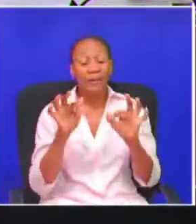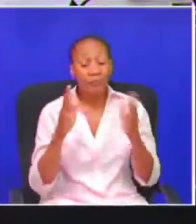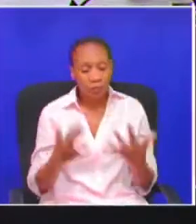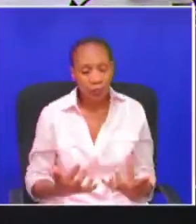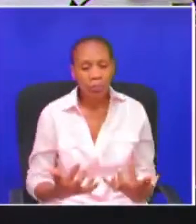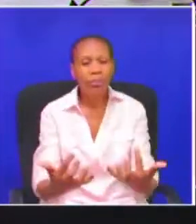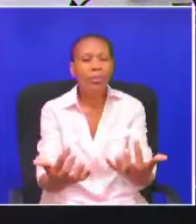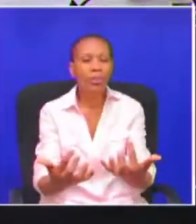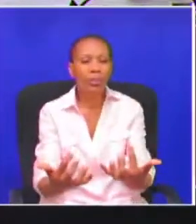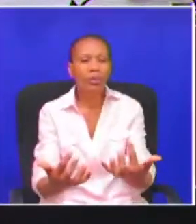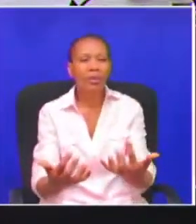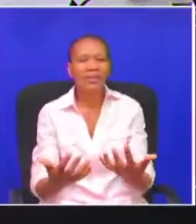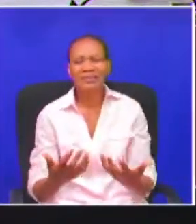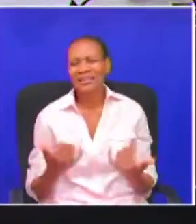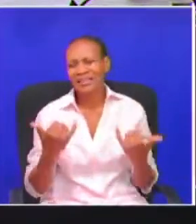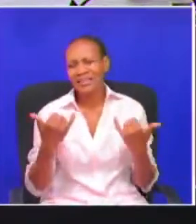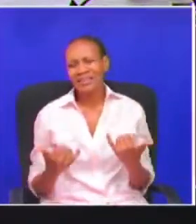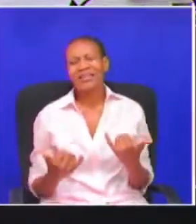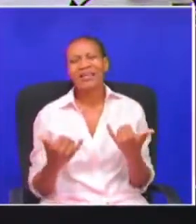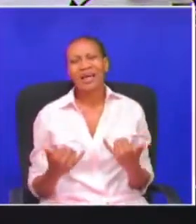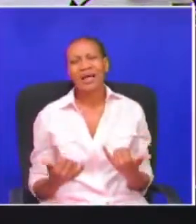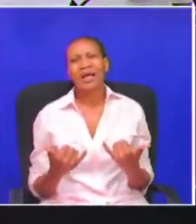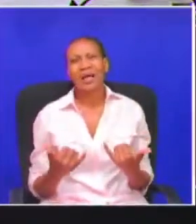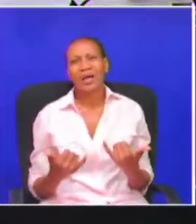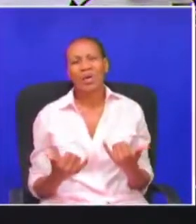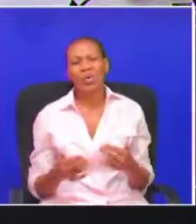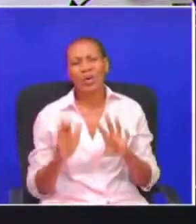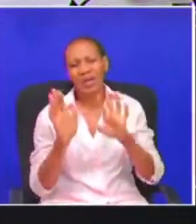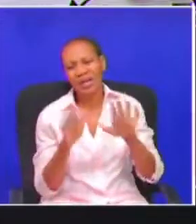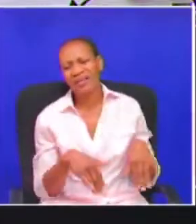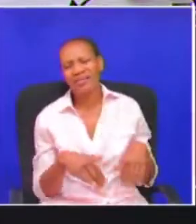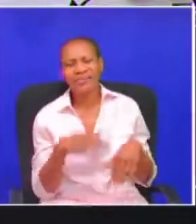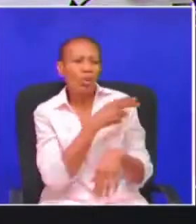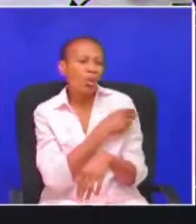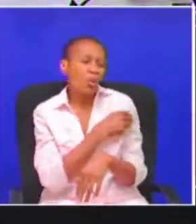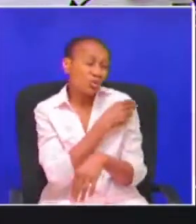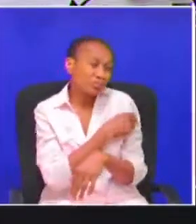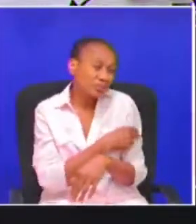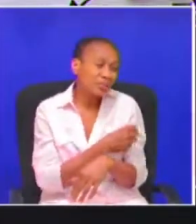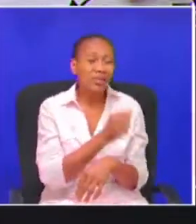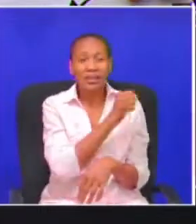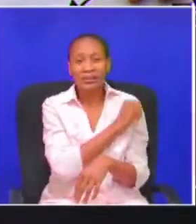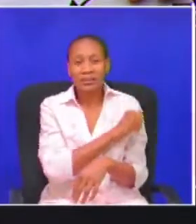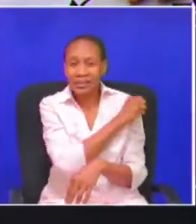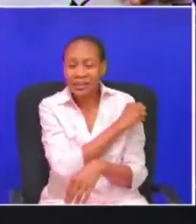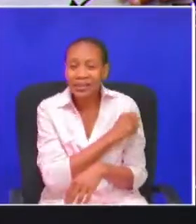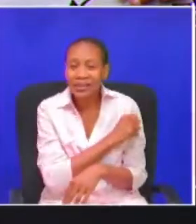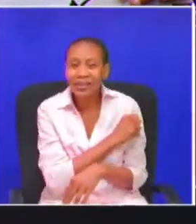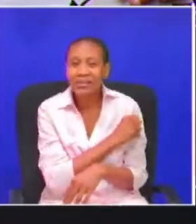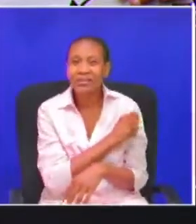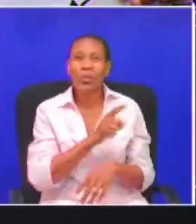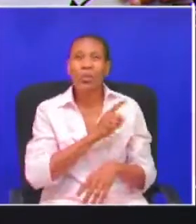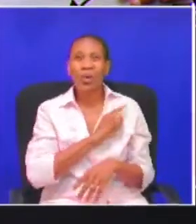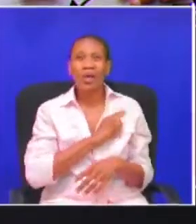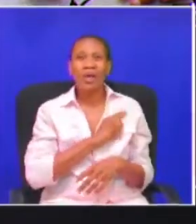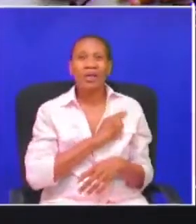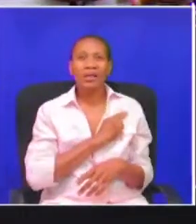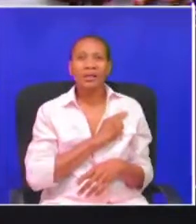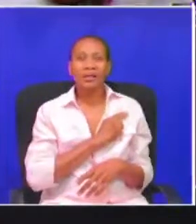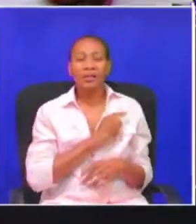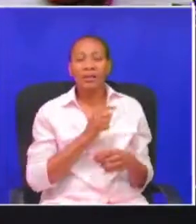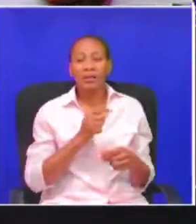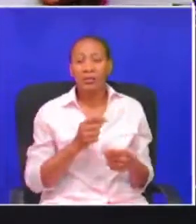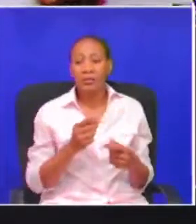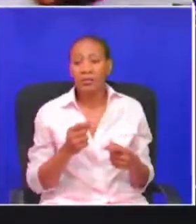are being forced out of our health services just because they come from other